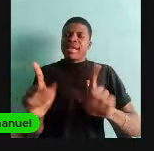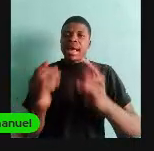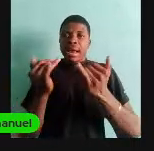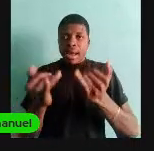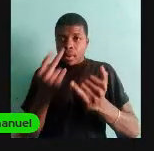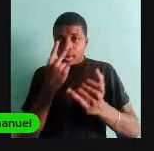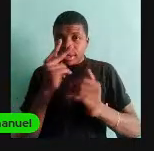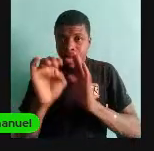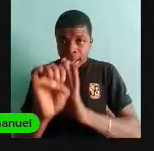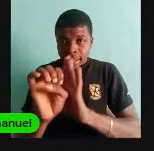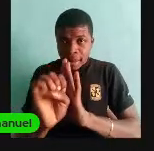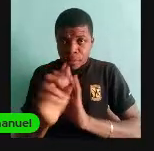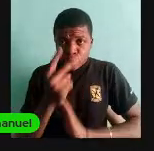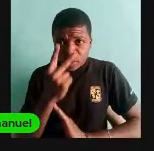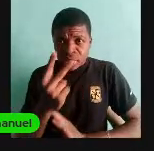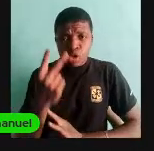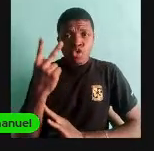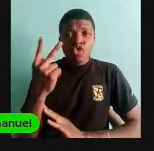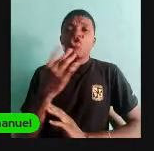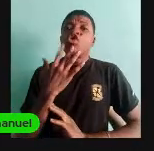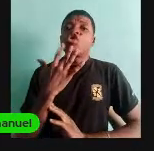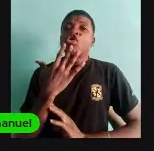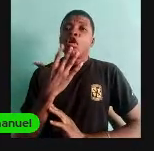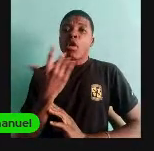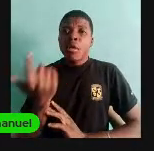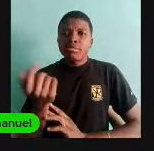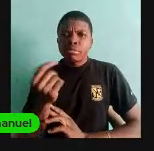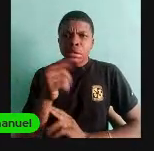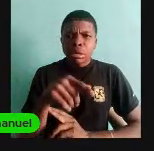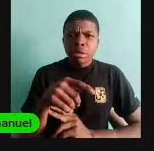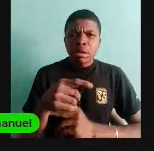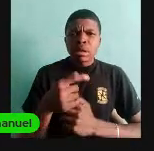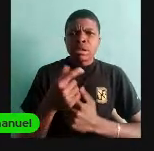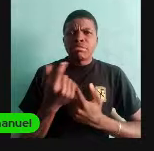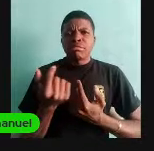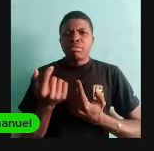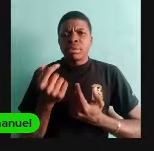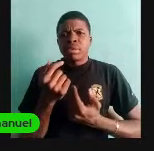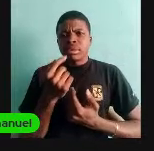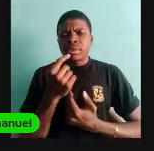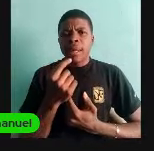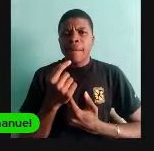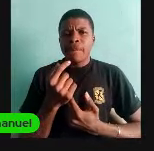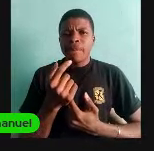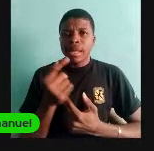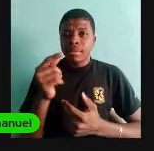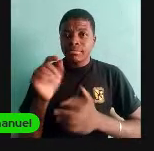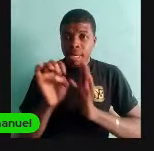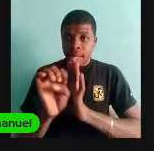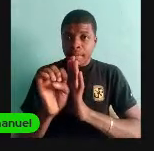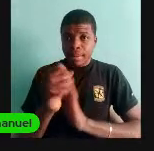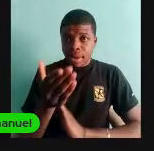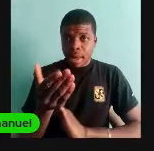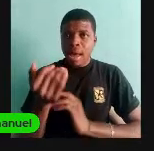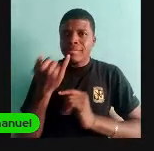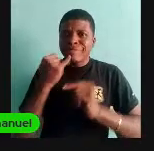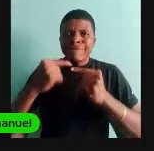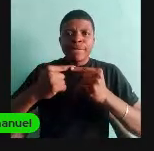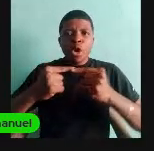see another color in between. That is a contrast. So you can see them. These are contrasts, opposite colors